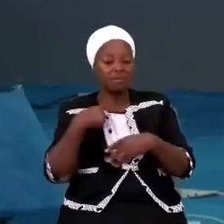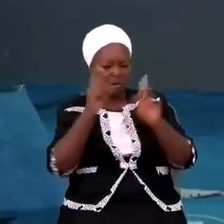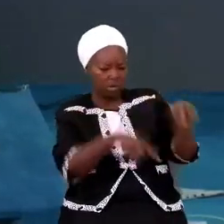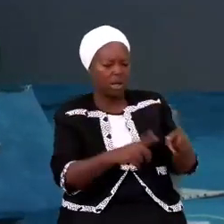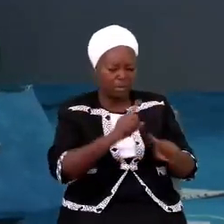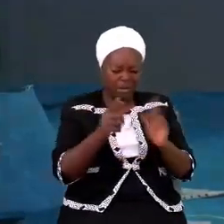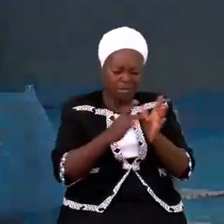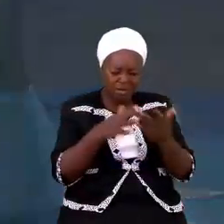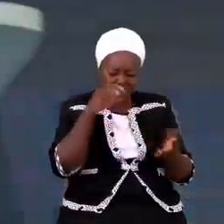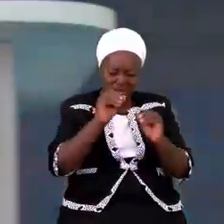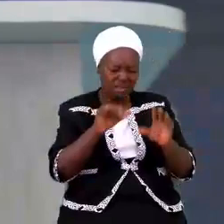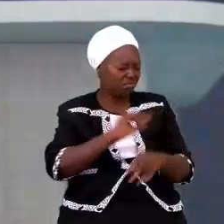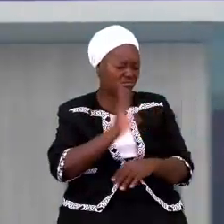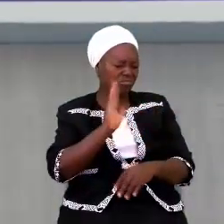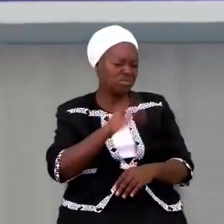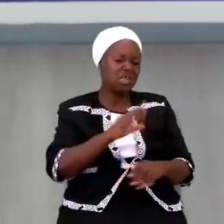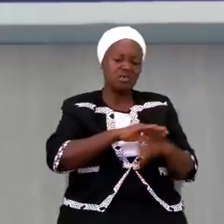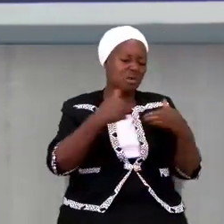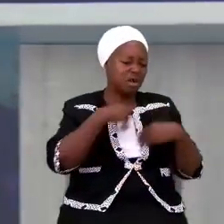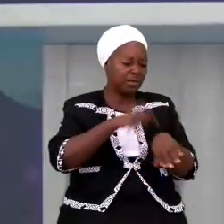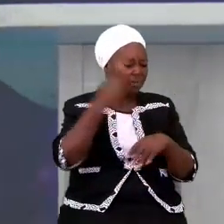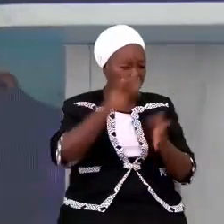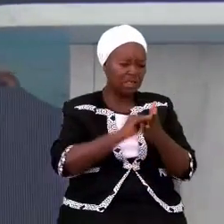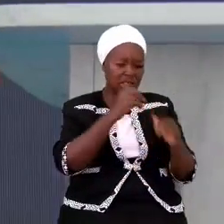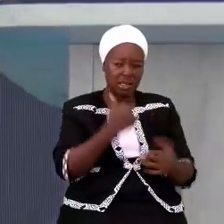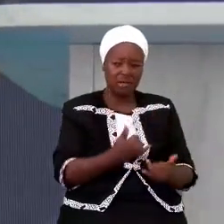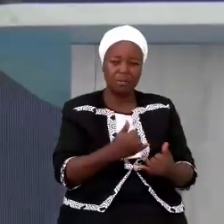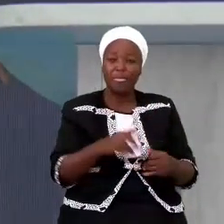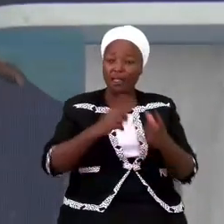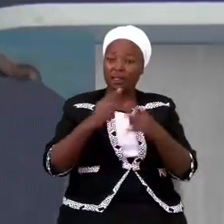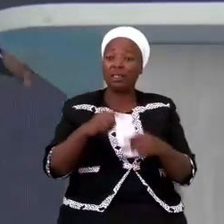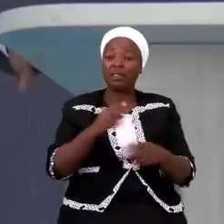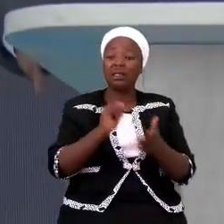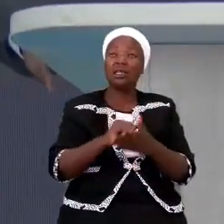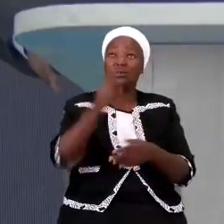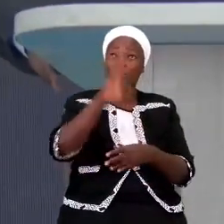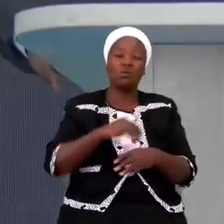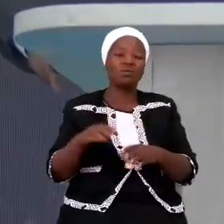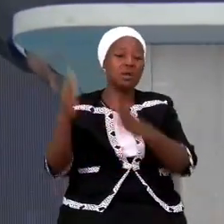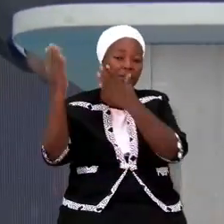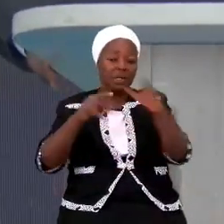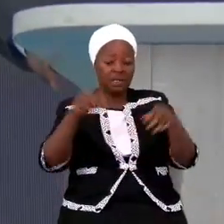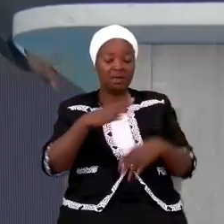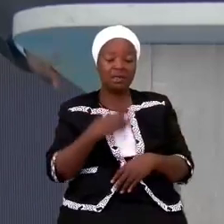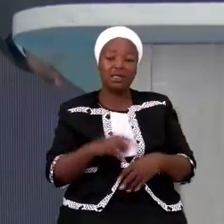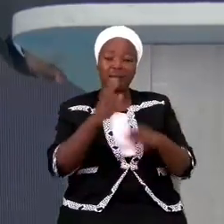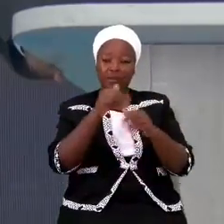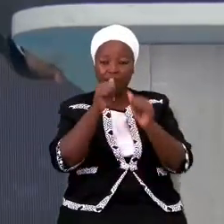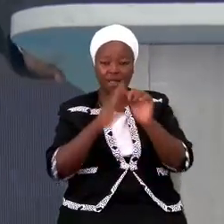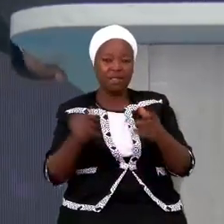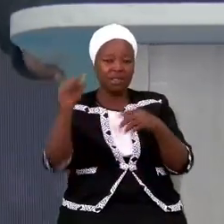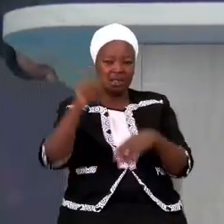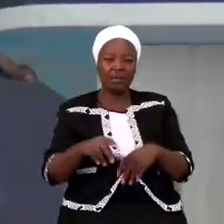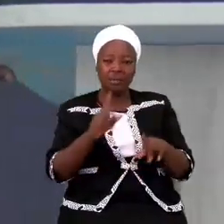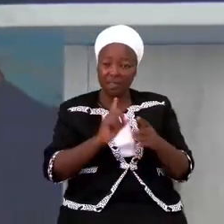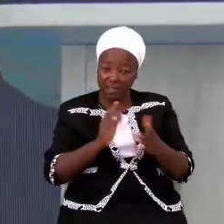There you are, bread and butter Christian. But the man said, because of the love of God for me, and